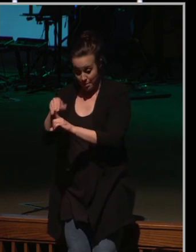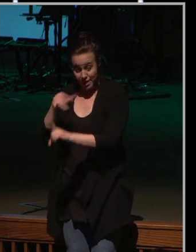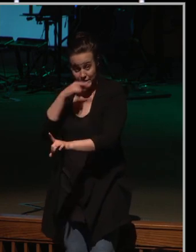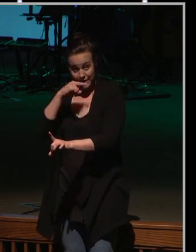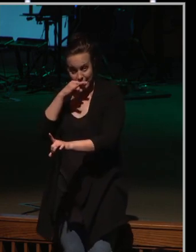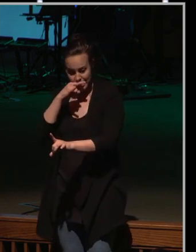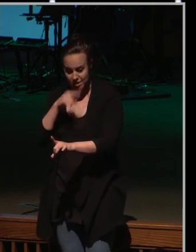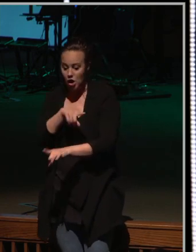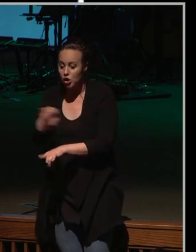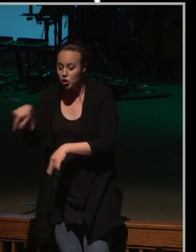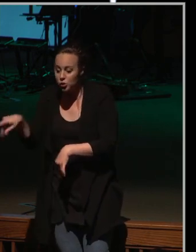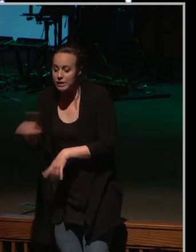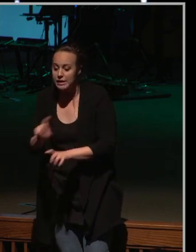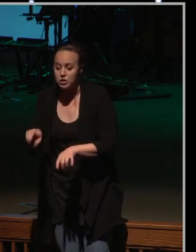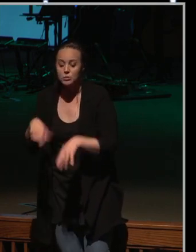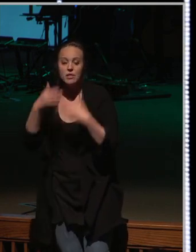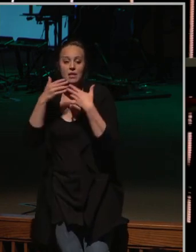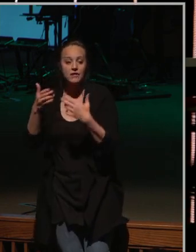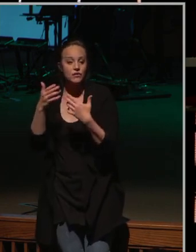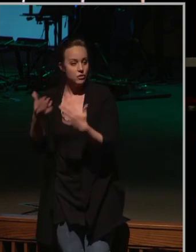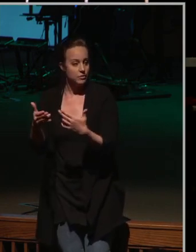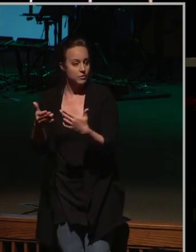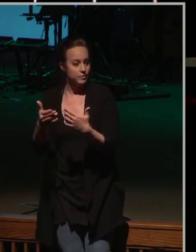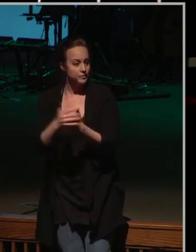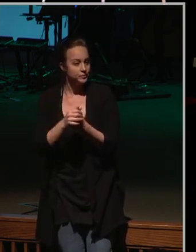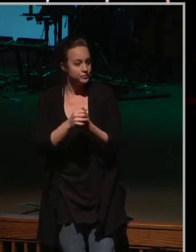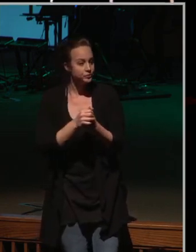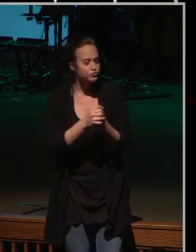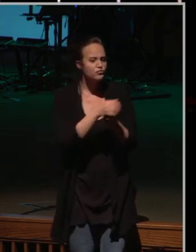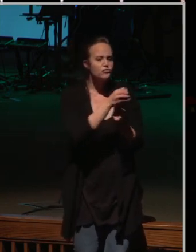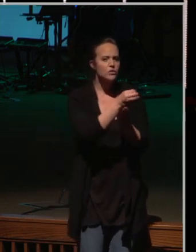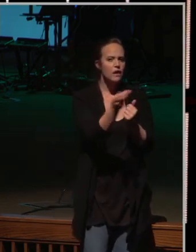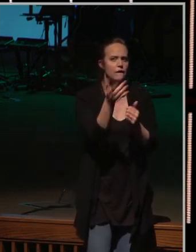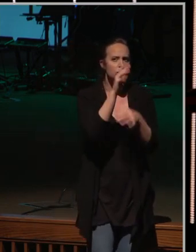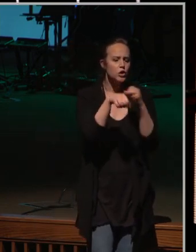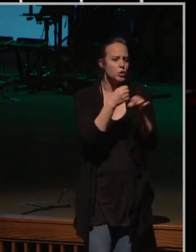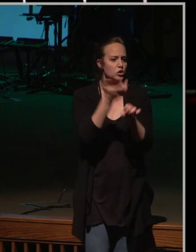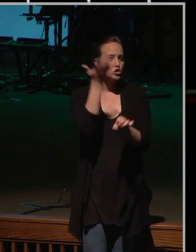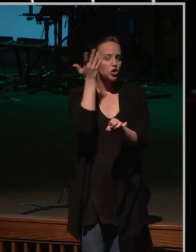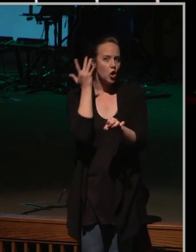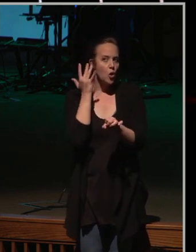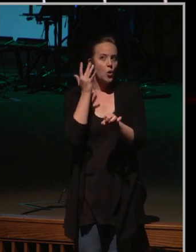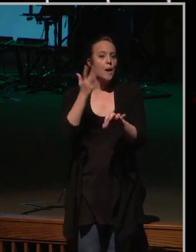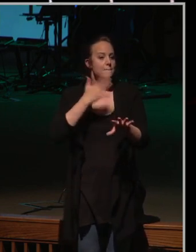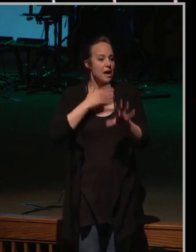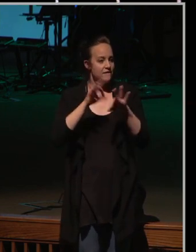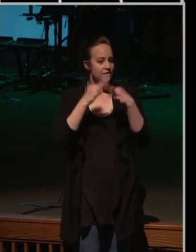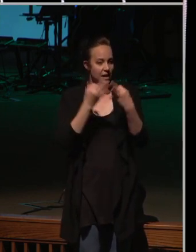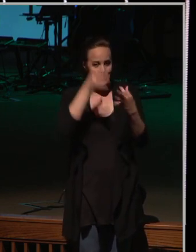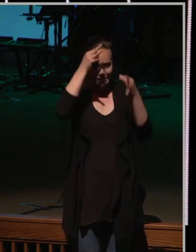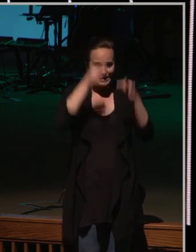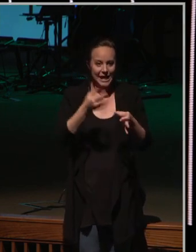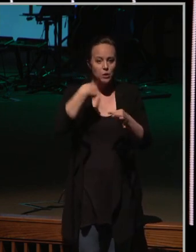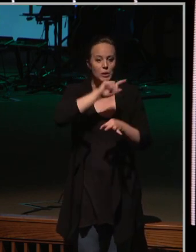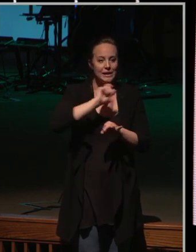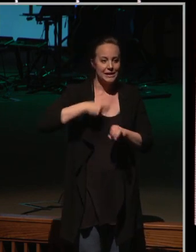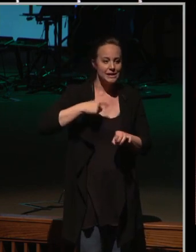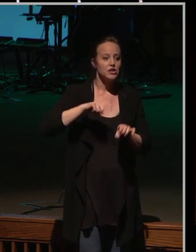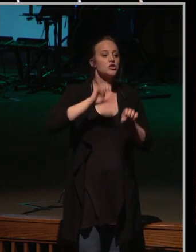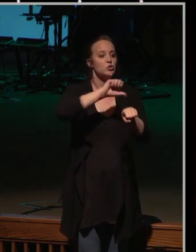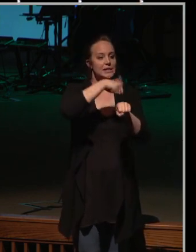You know, several years ago, our family did a little exercise where we decided to develop a family crest. And so we got all the kids together and we